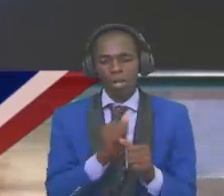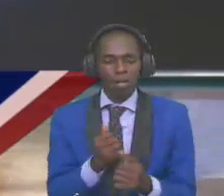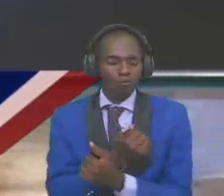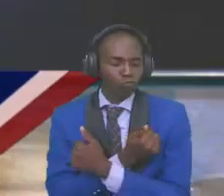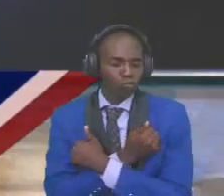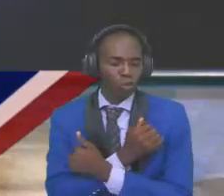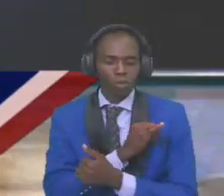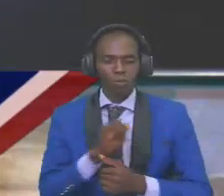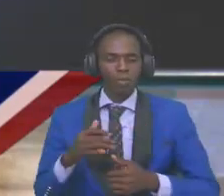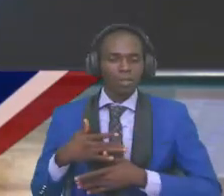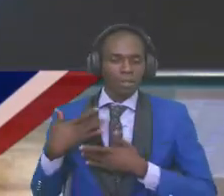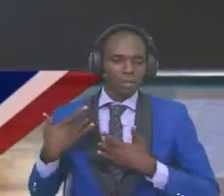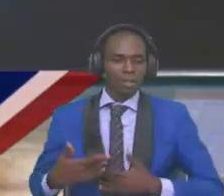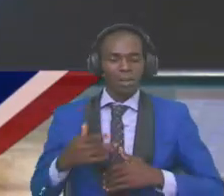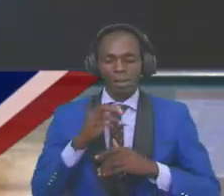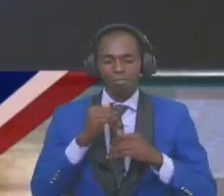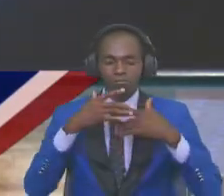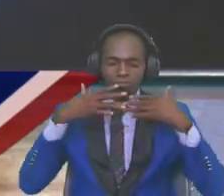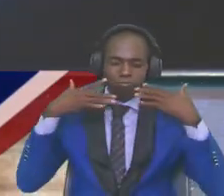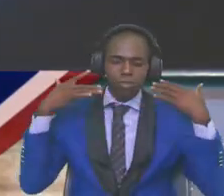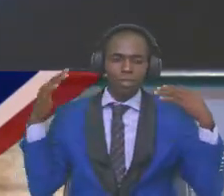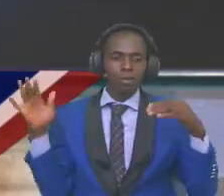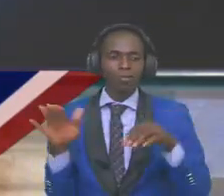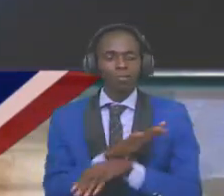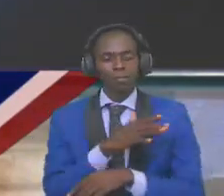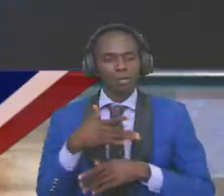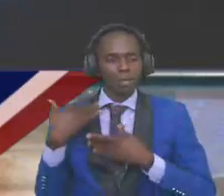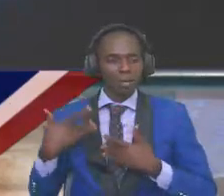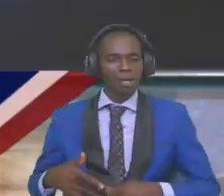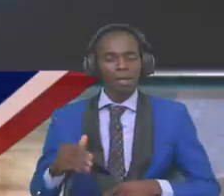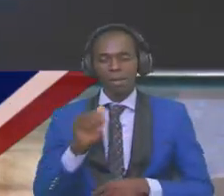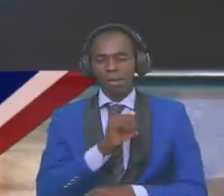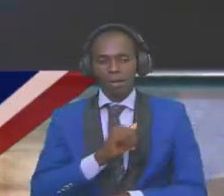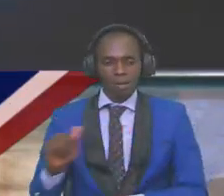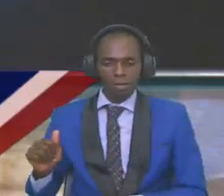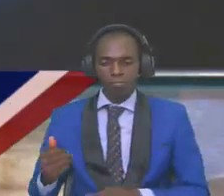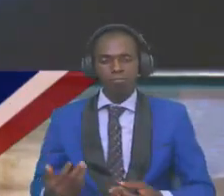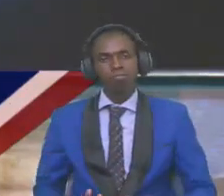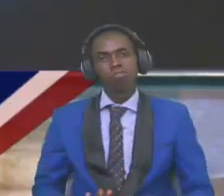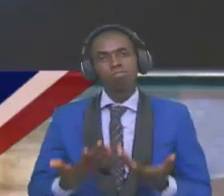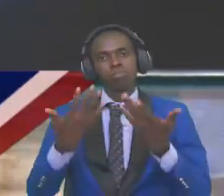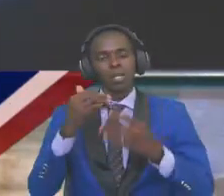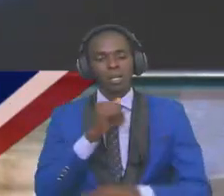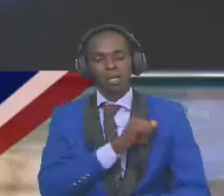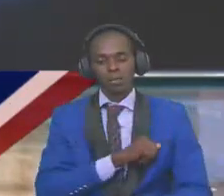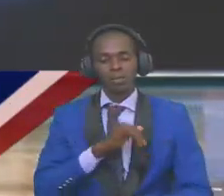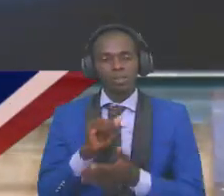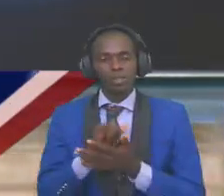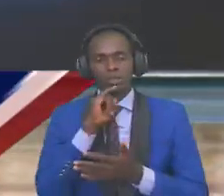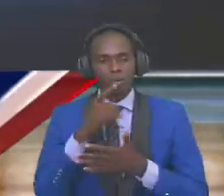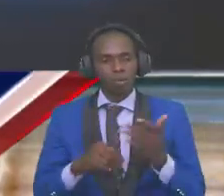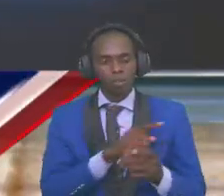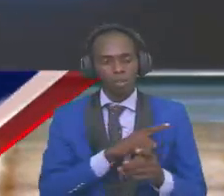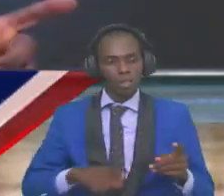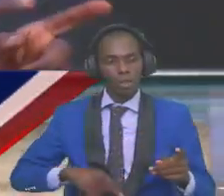warm heart, a cheerful heart, a sacrificial attitude. That's what the Lord